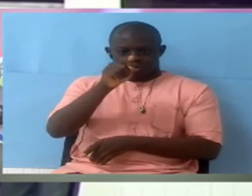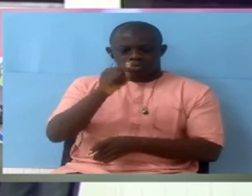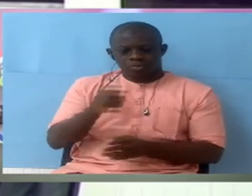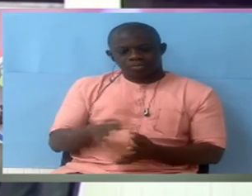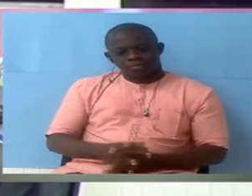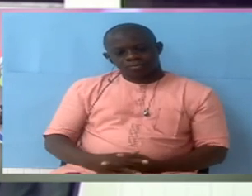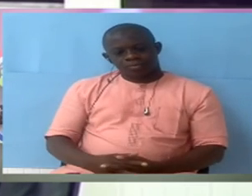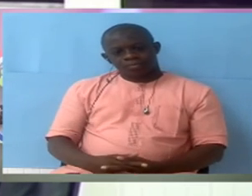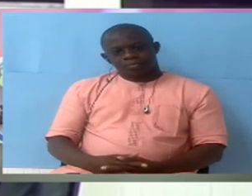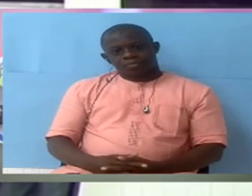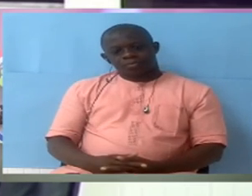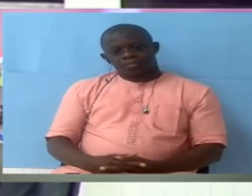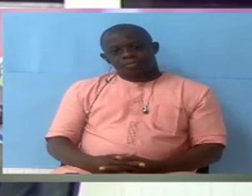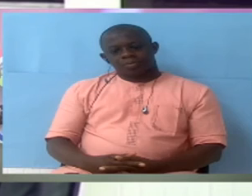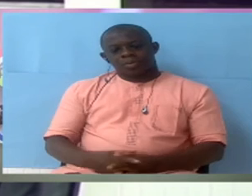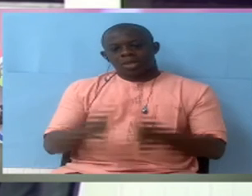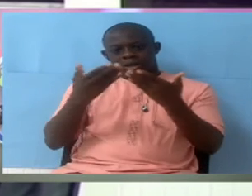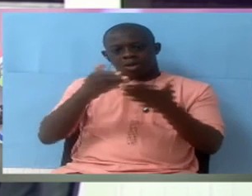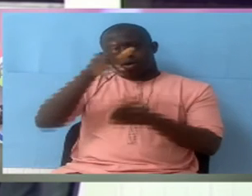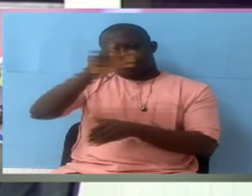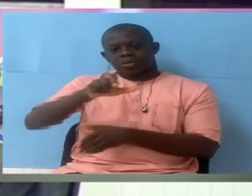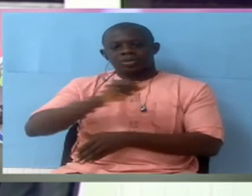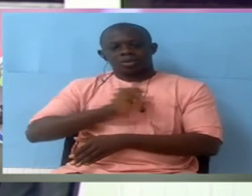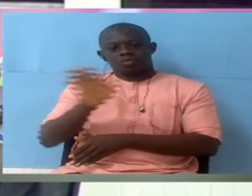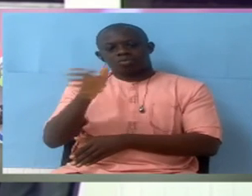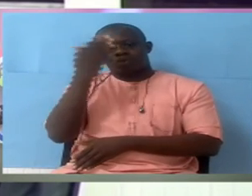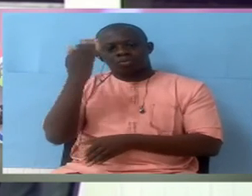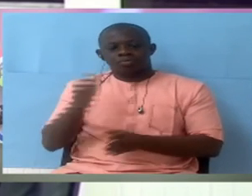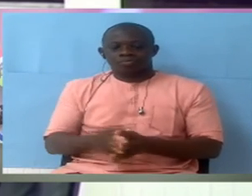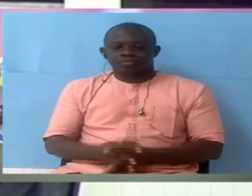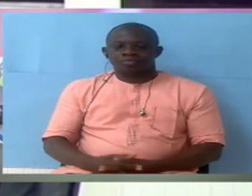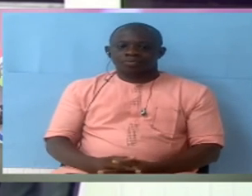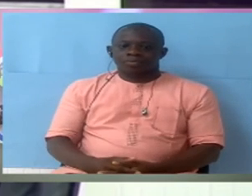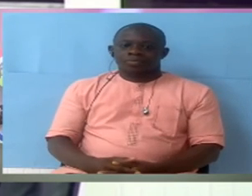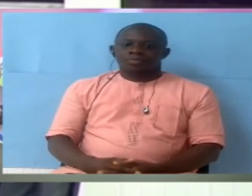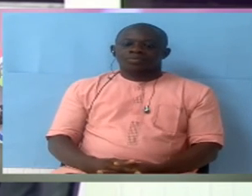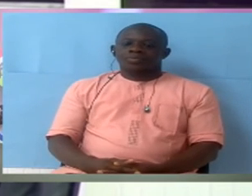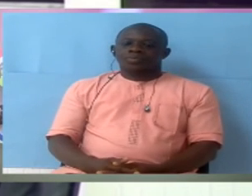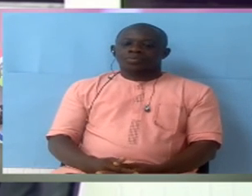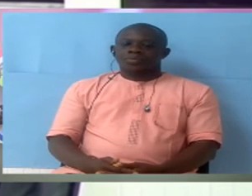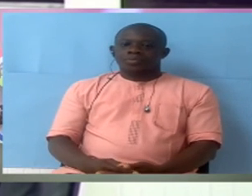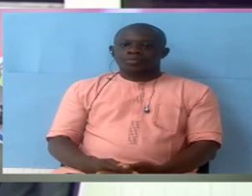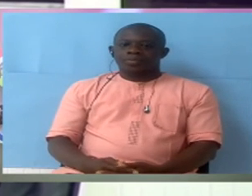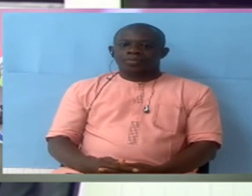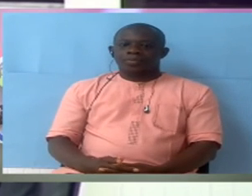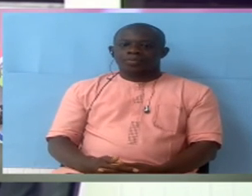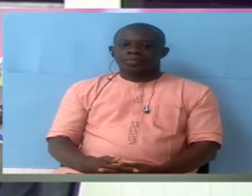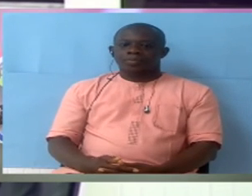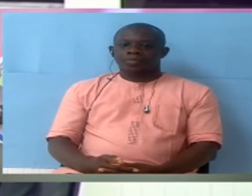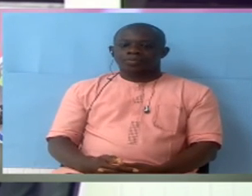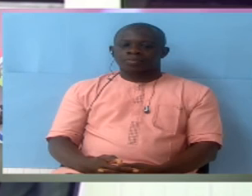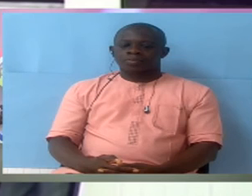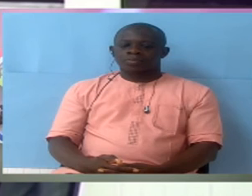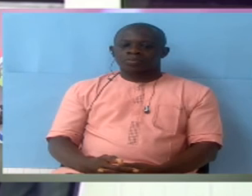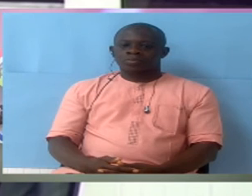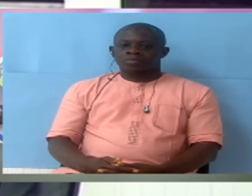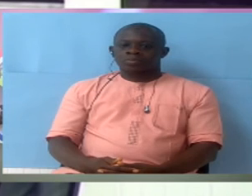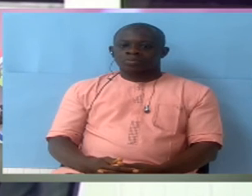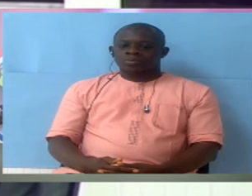buñ la fajj. So the guy went. Légui momit mu délu. So I removed